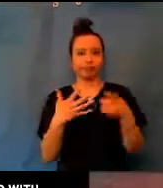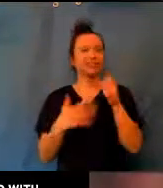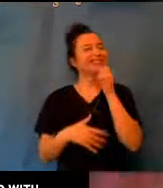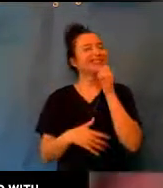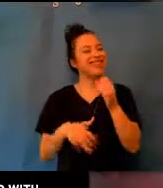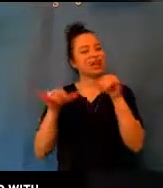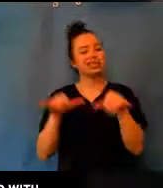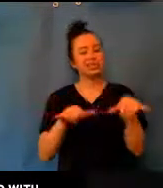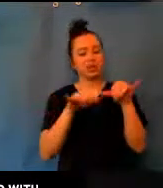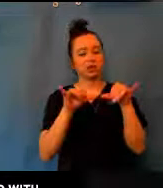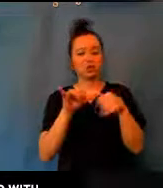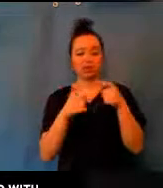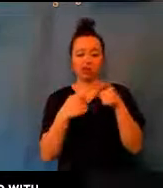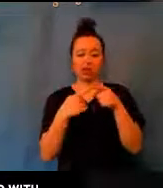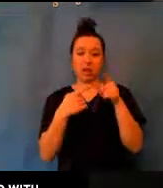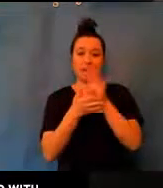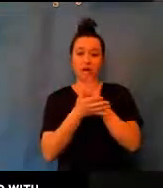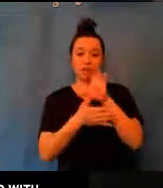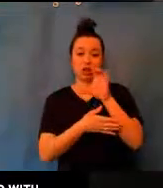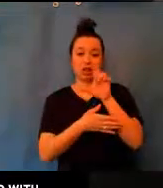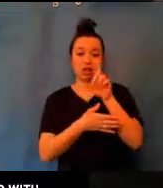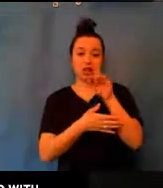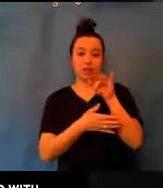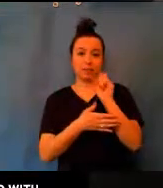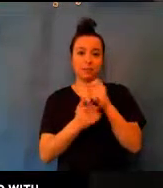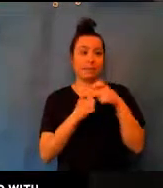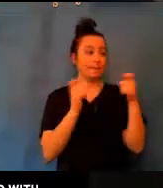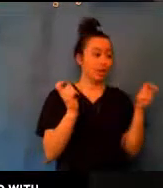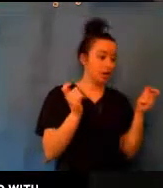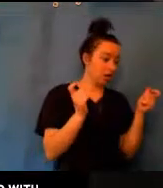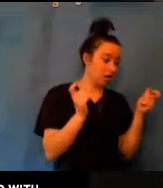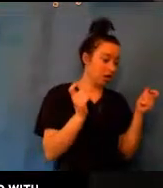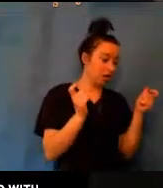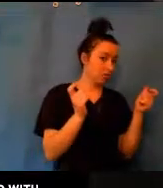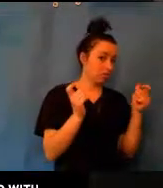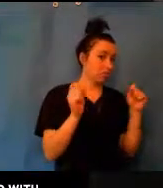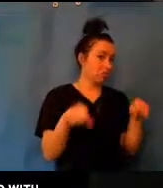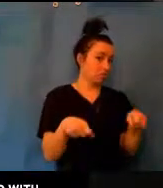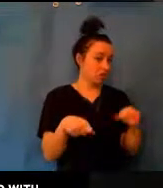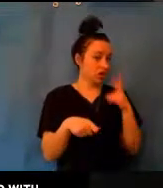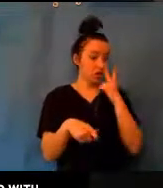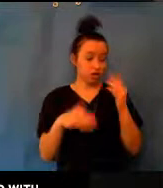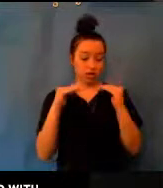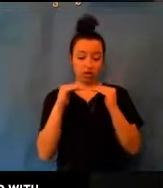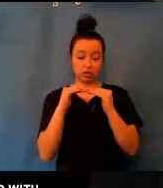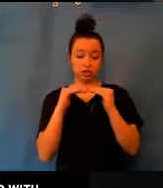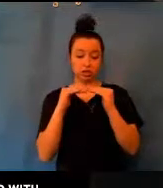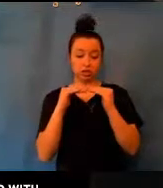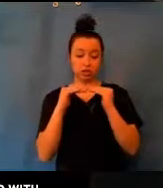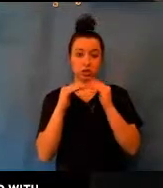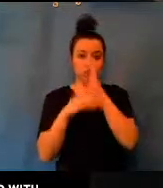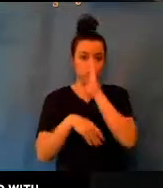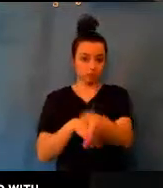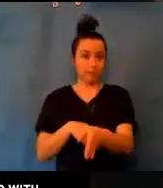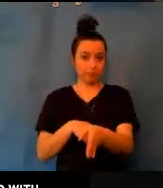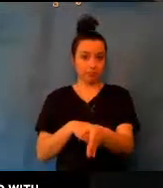non-standard measurements like paper clips, and I could use big paper clips. See how they have to be touching and in a straight